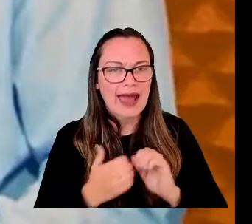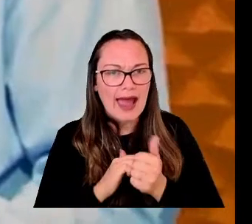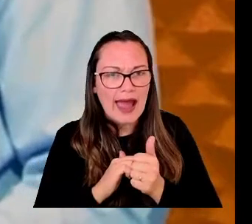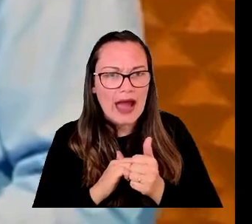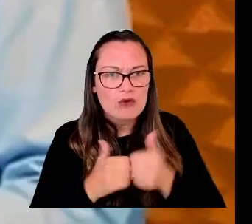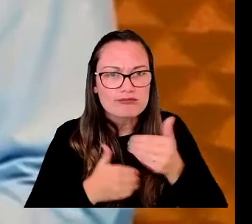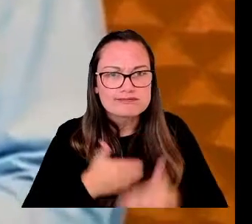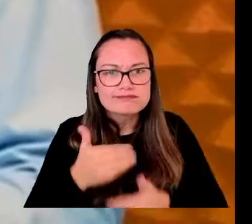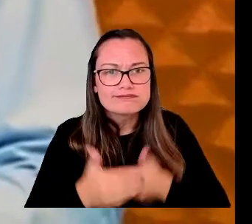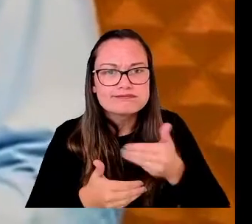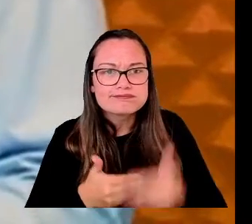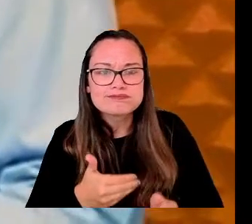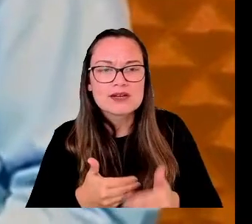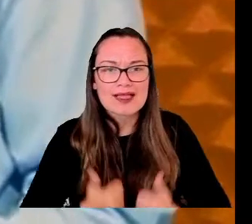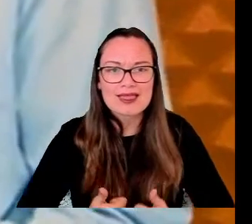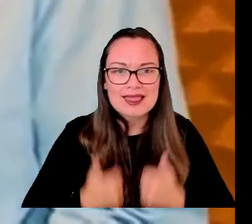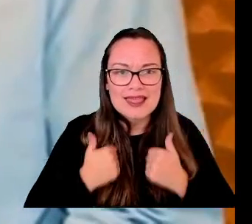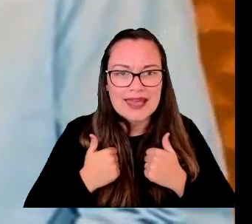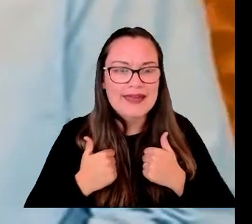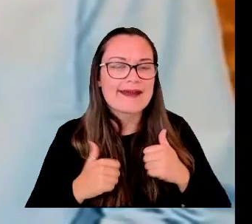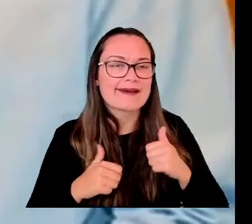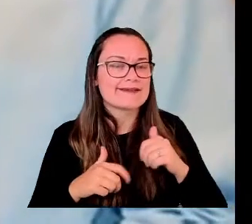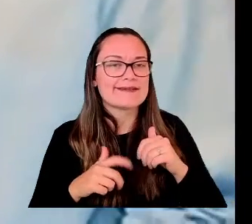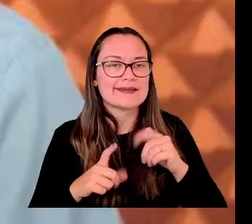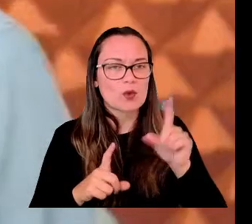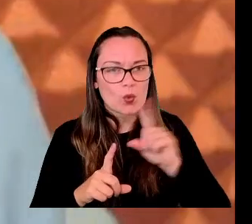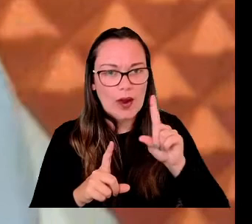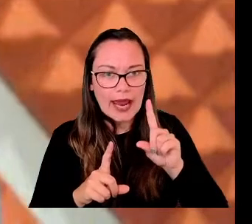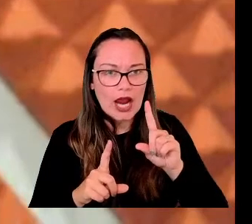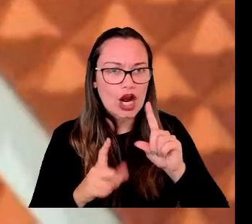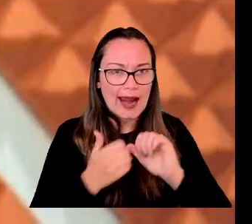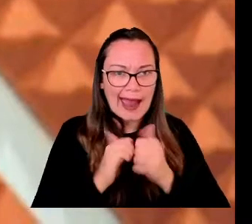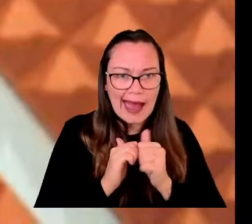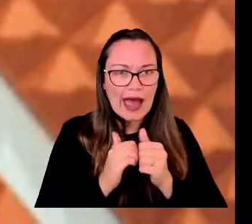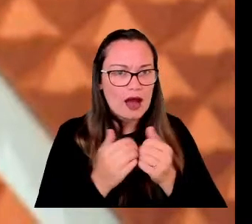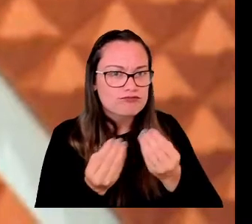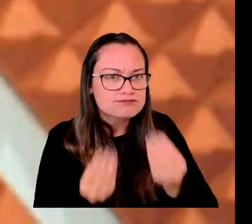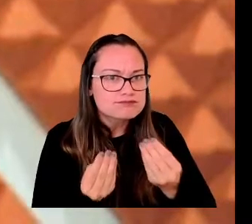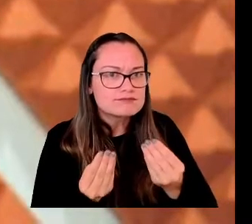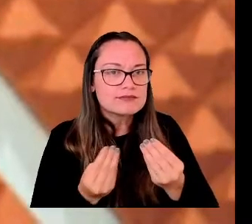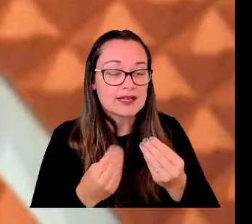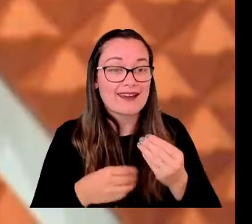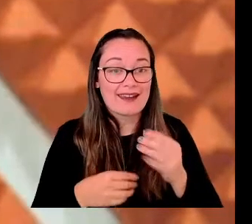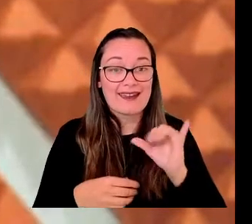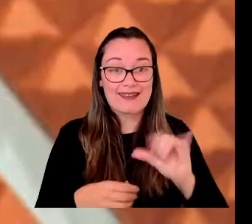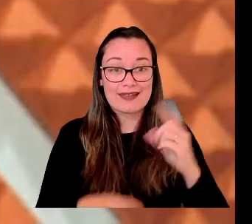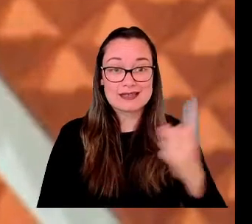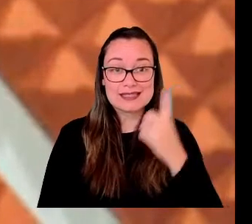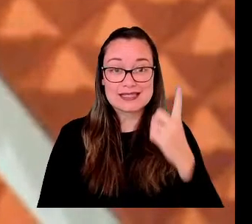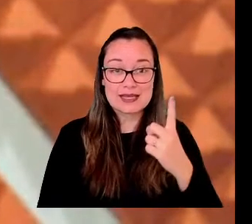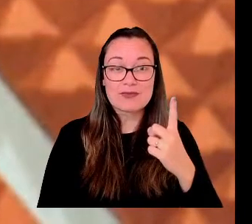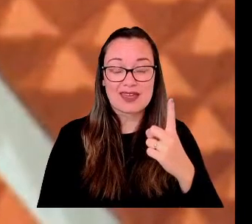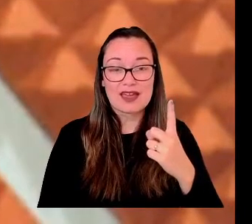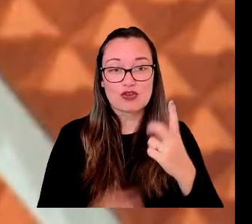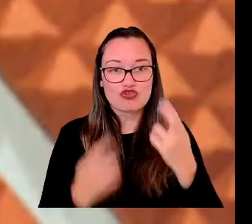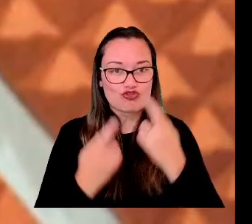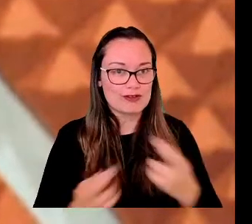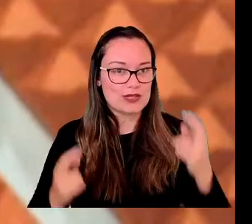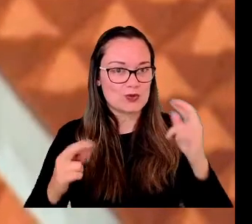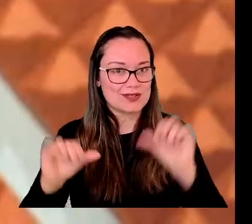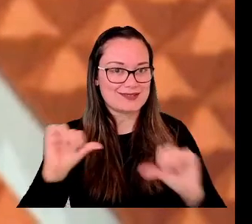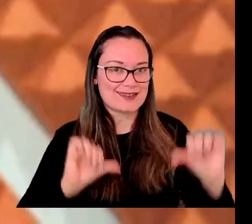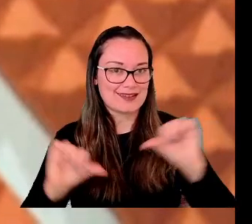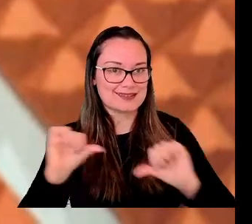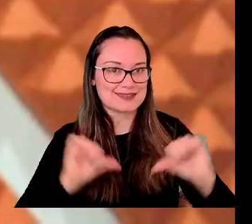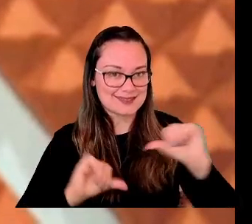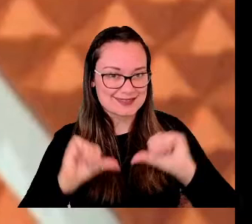type of things, where do animals live, certain type of animals live, then that is something that definitely is resource science.